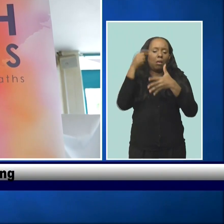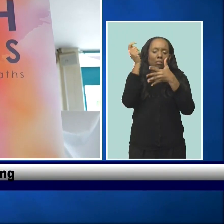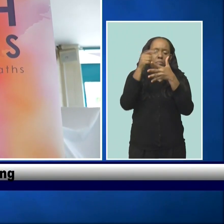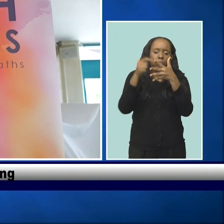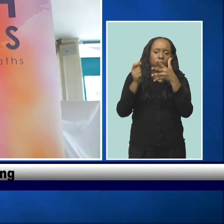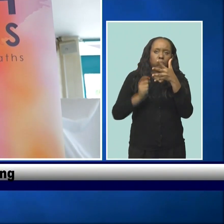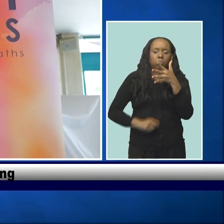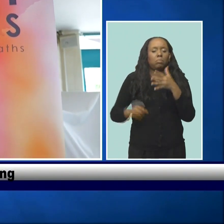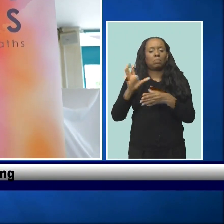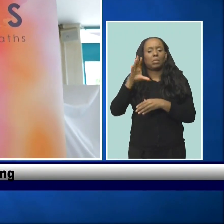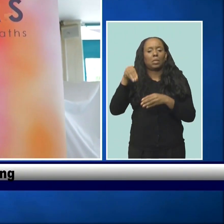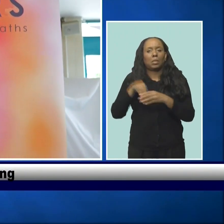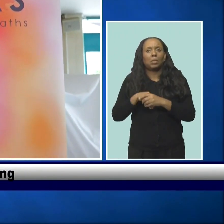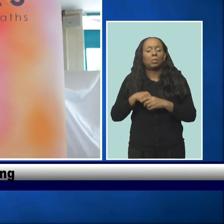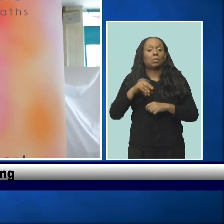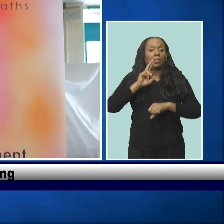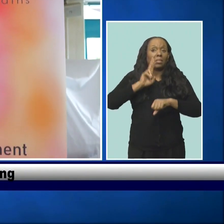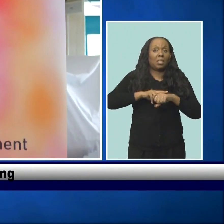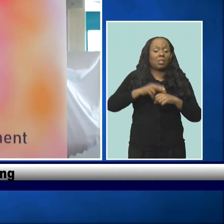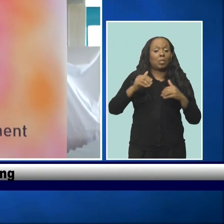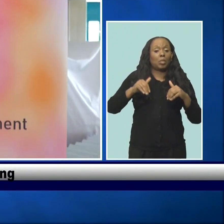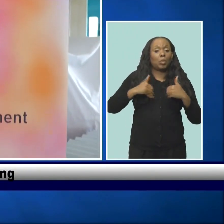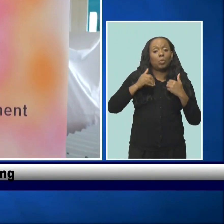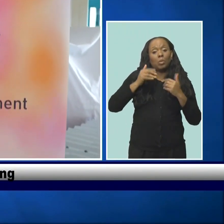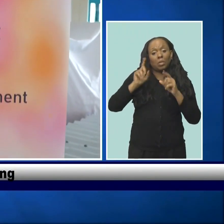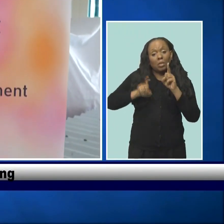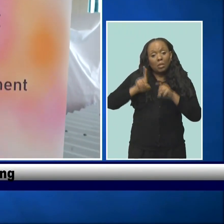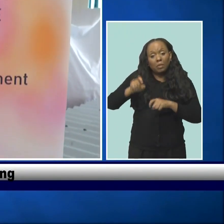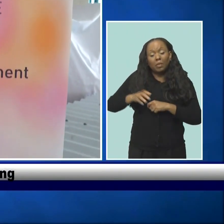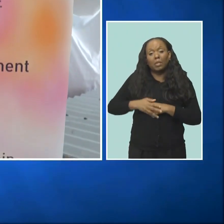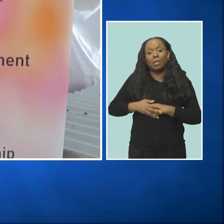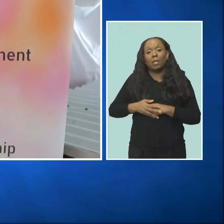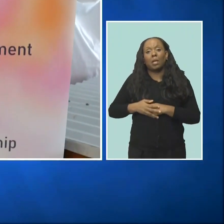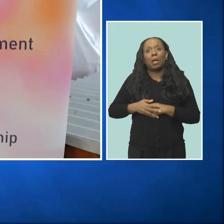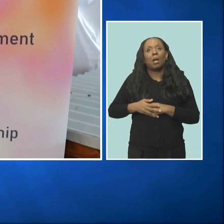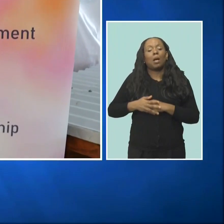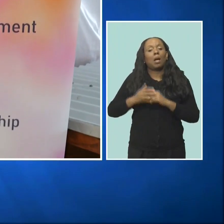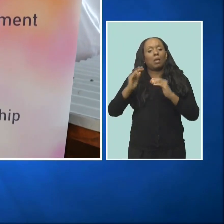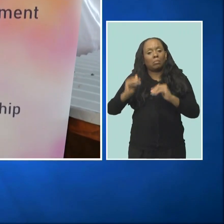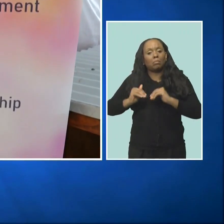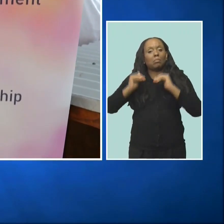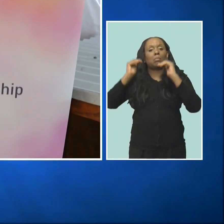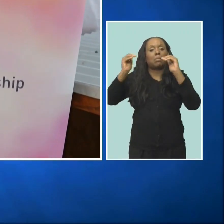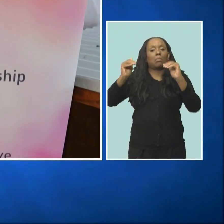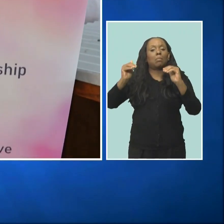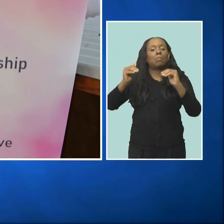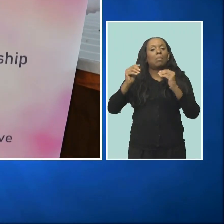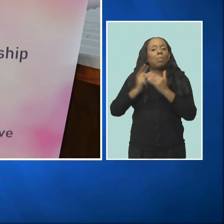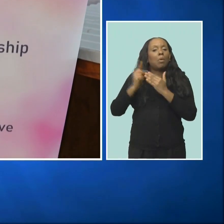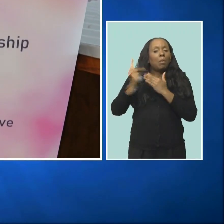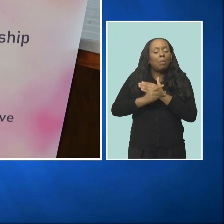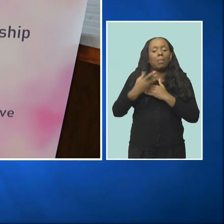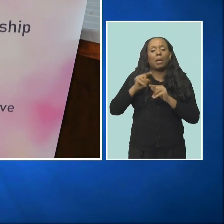and includes a national youth survey, a moving on project, as well as a mentorship program. He calls it a basket